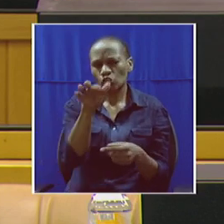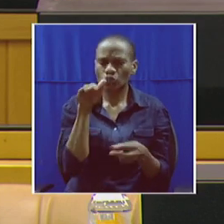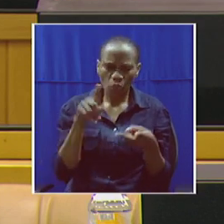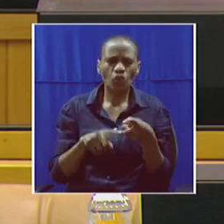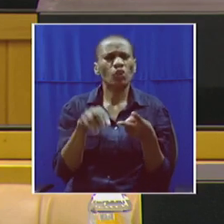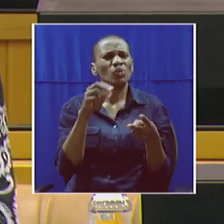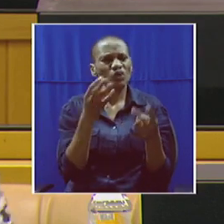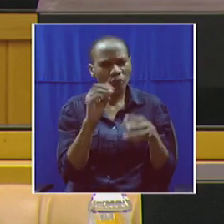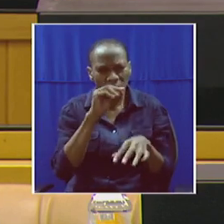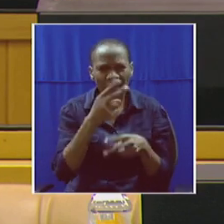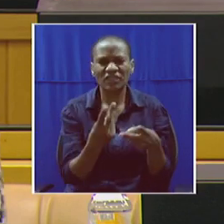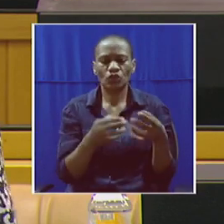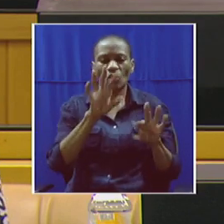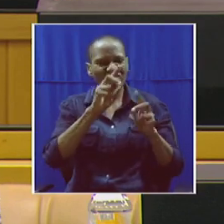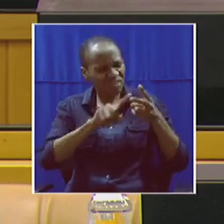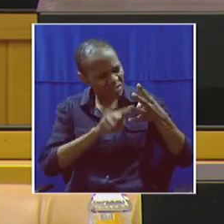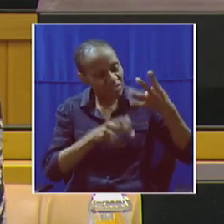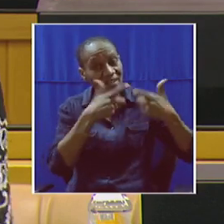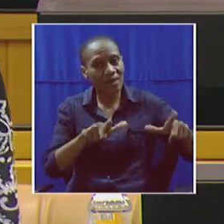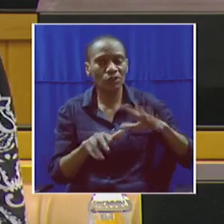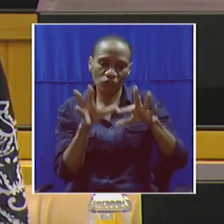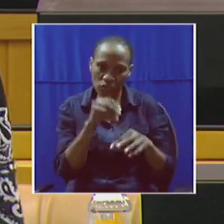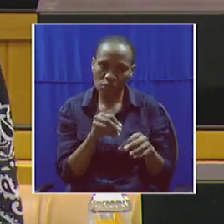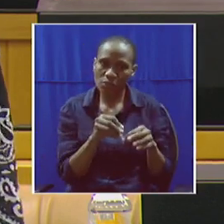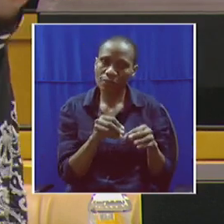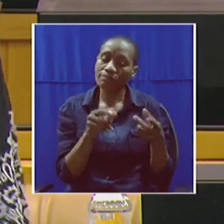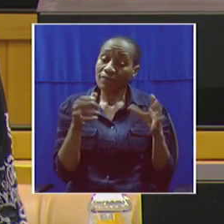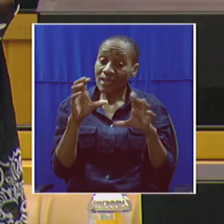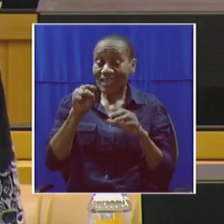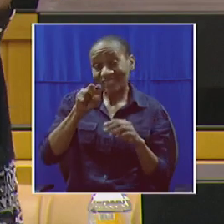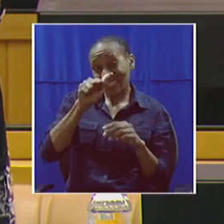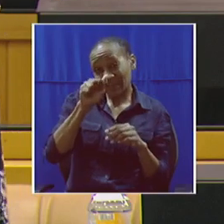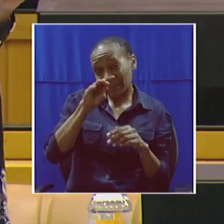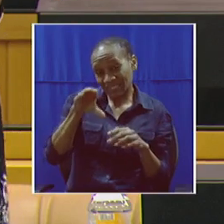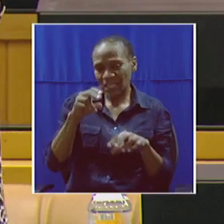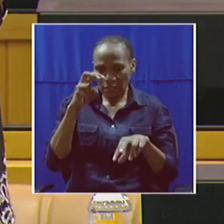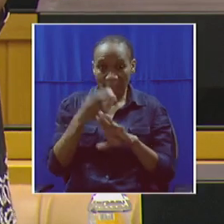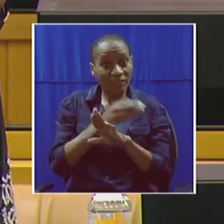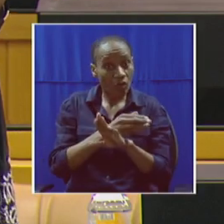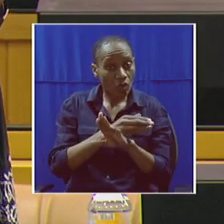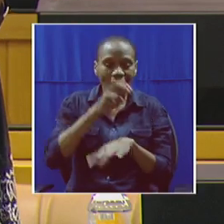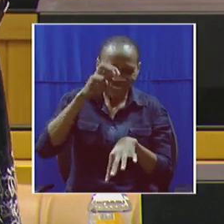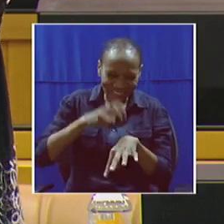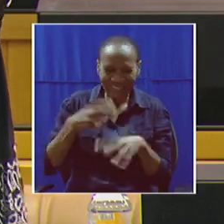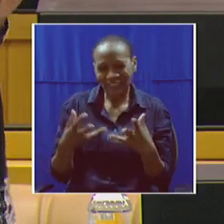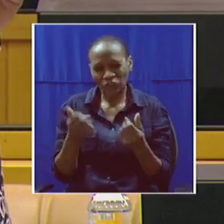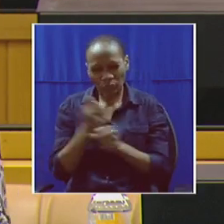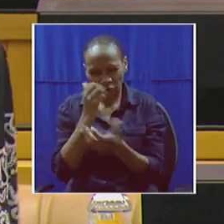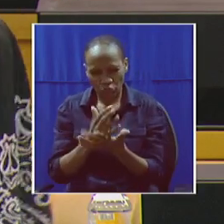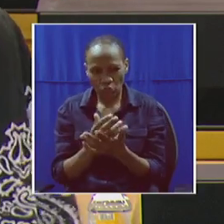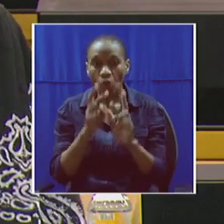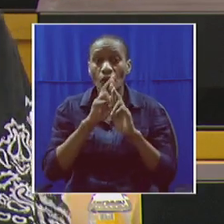everything everything the sabc needed to separate how they uh